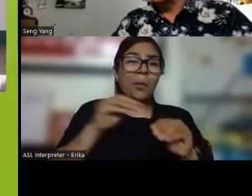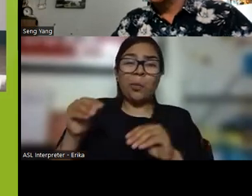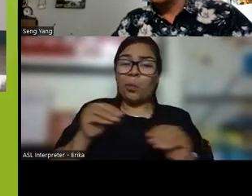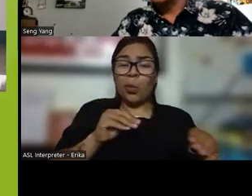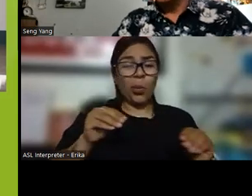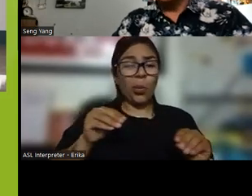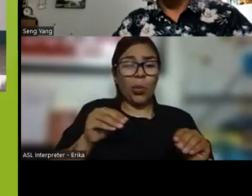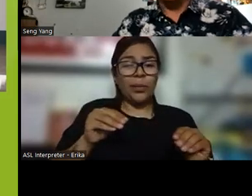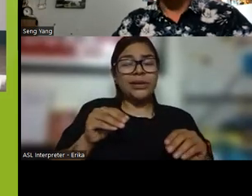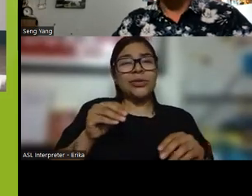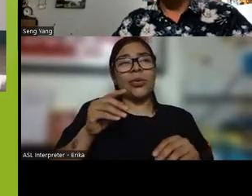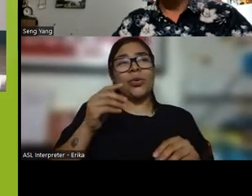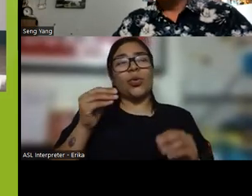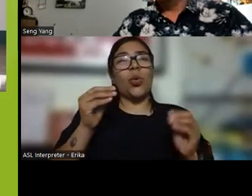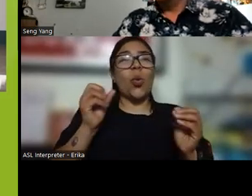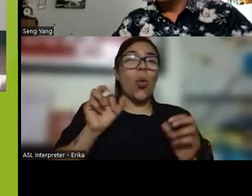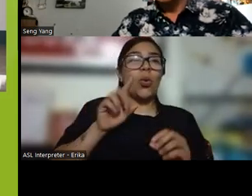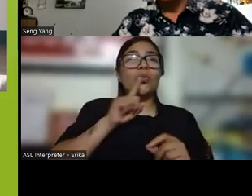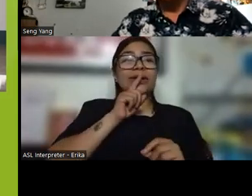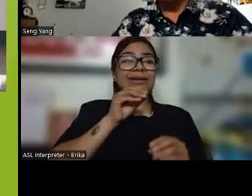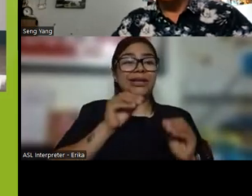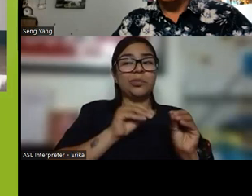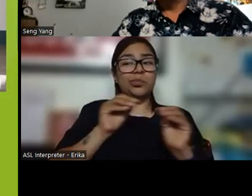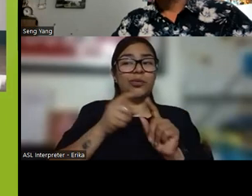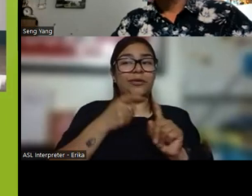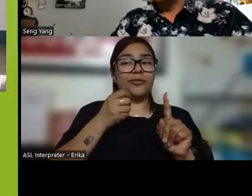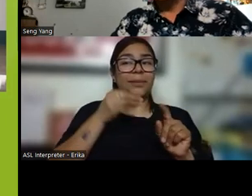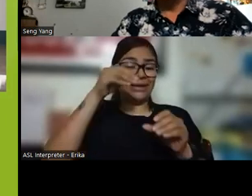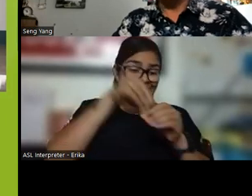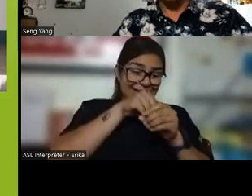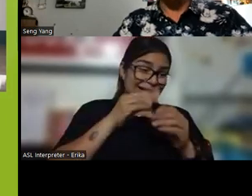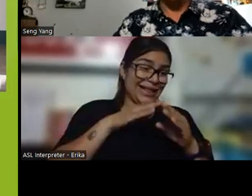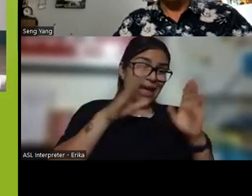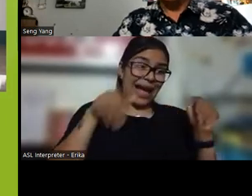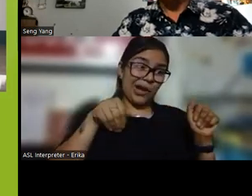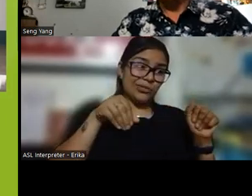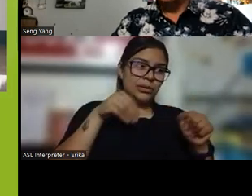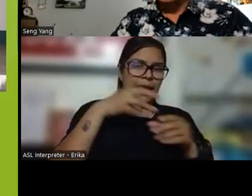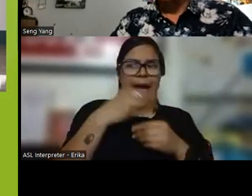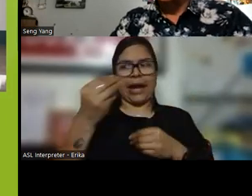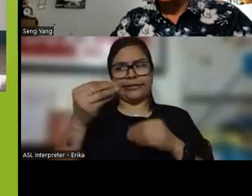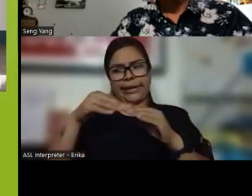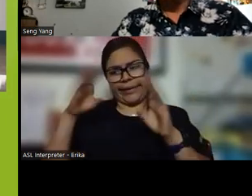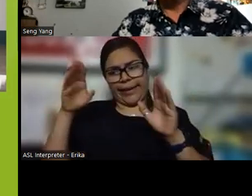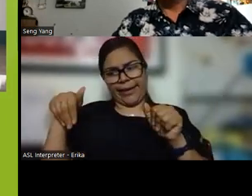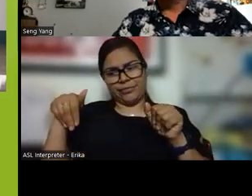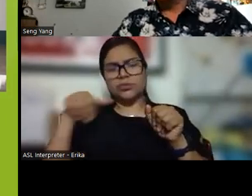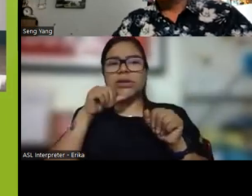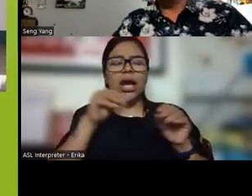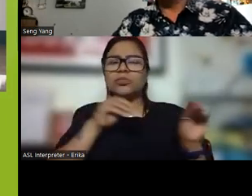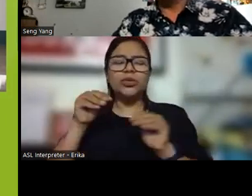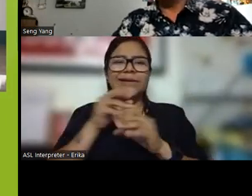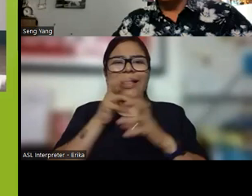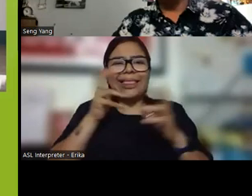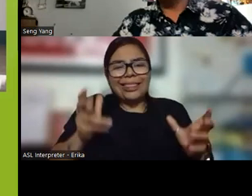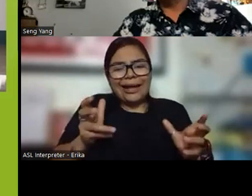their backyard, and then they don't really exercise much. So our team, they don't